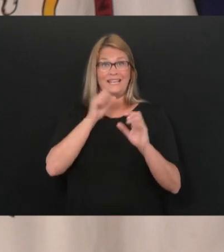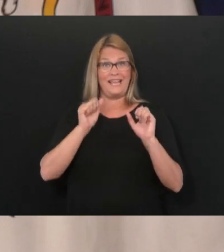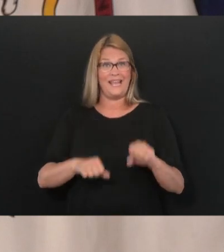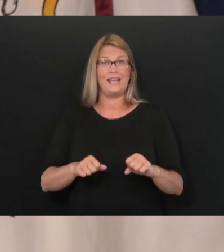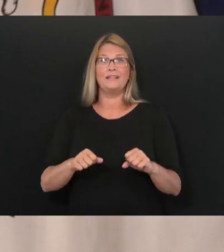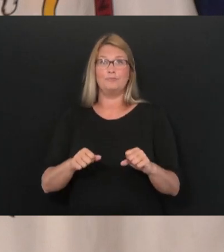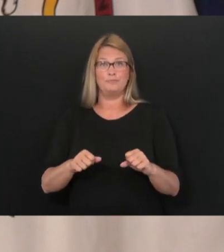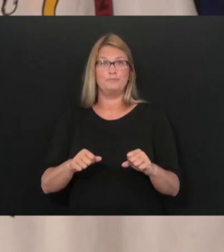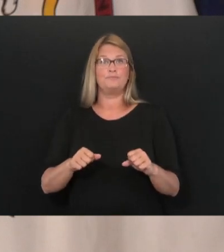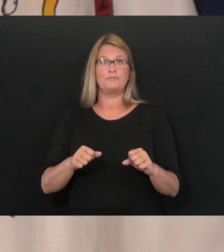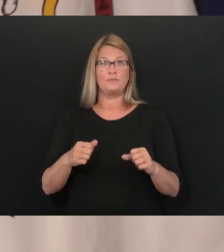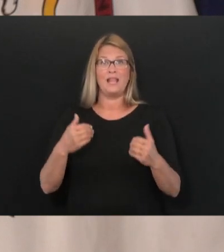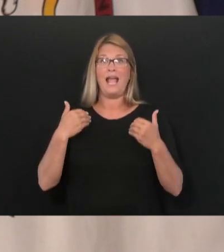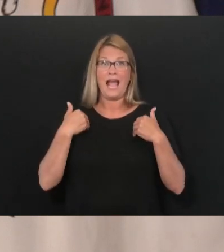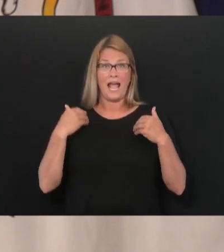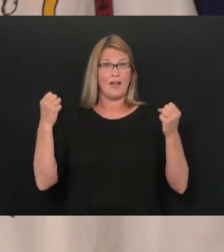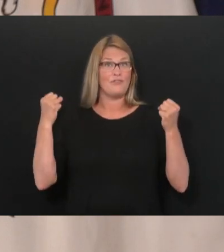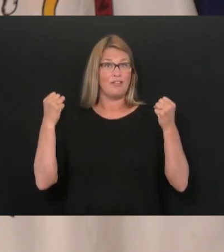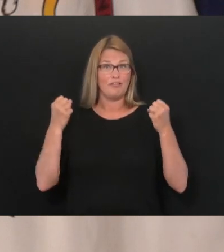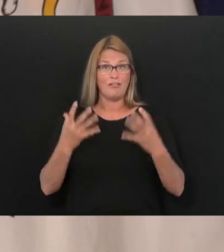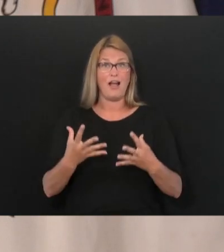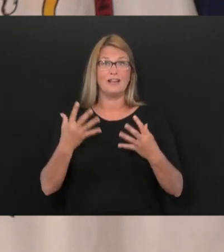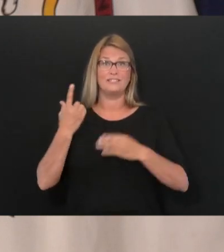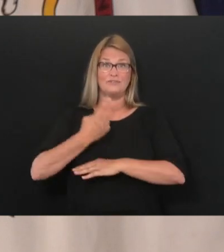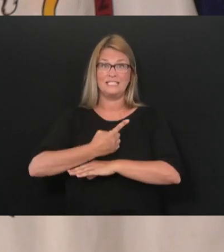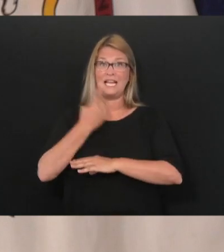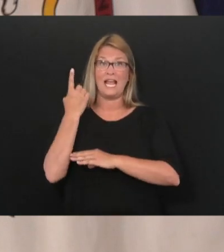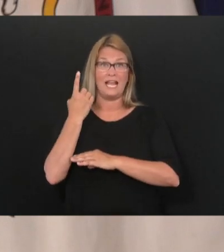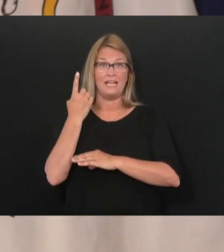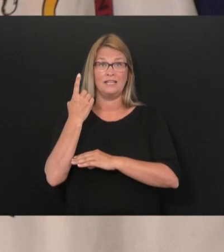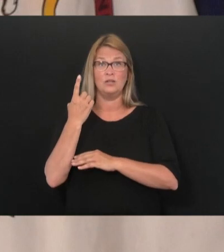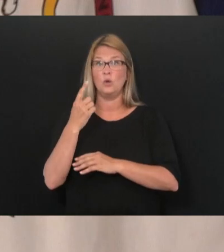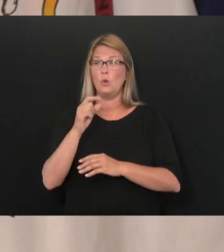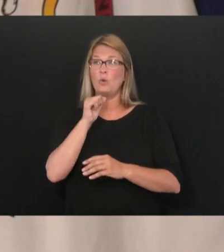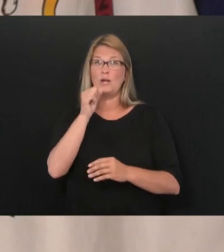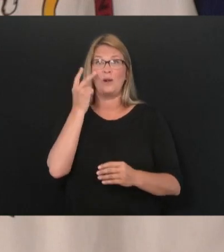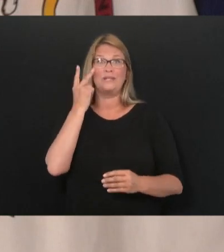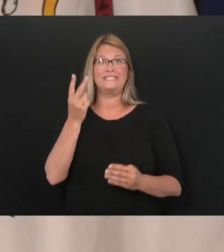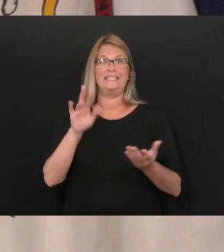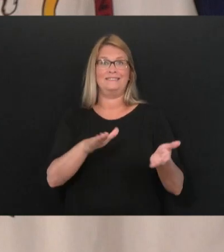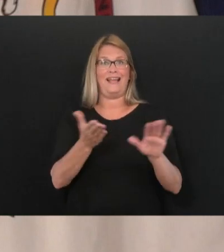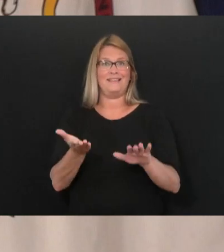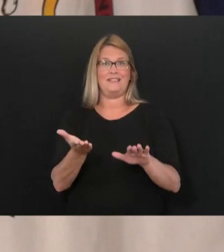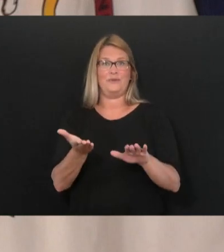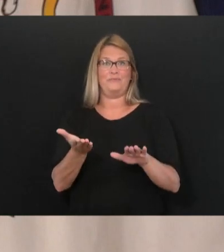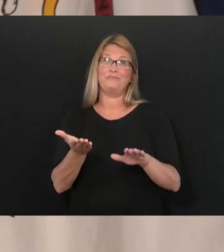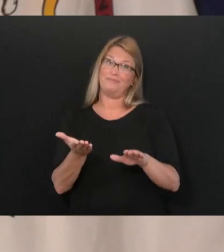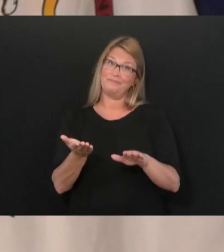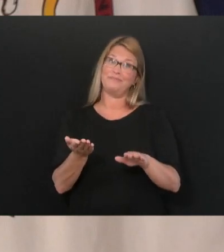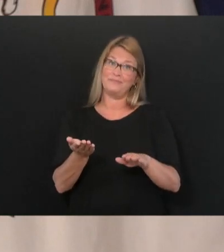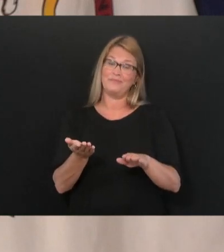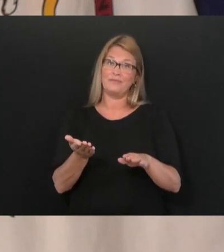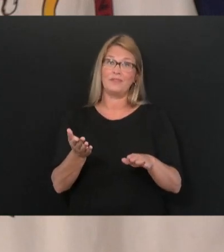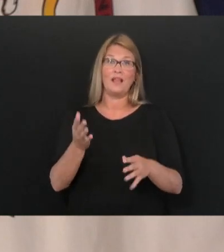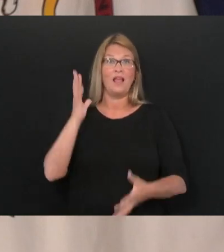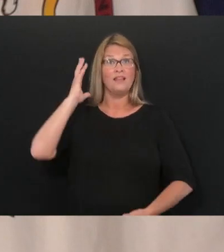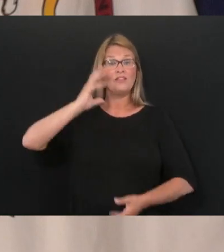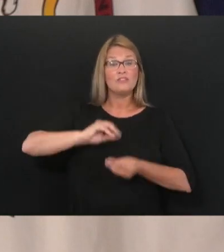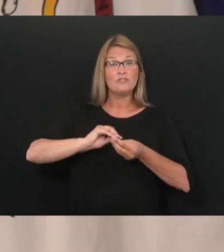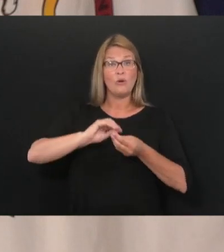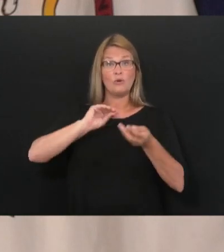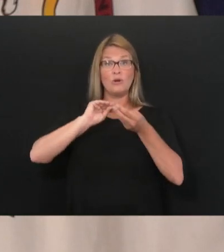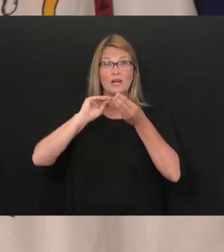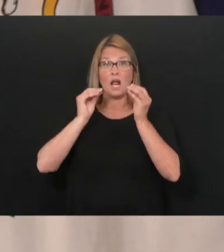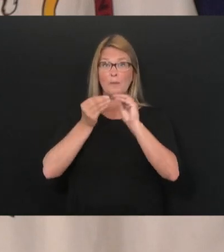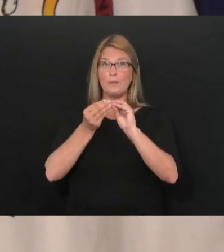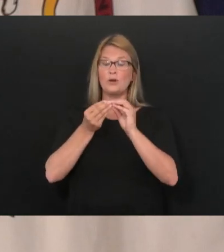together lots and lots of days that we don't have a death. And even though the total number is